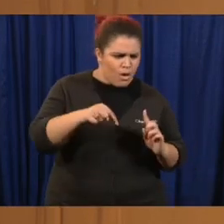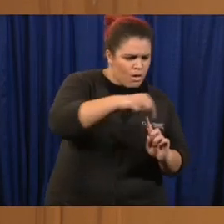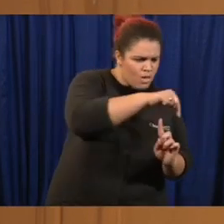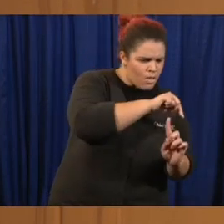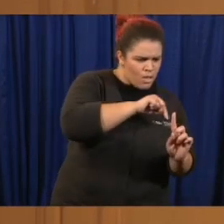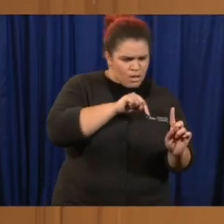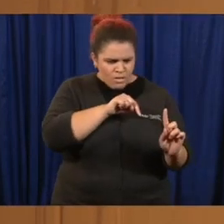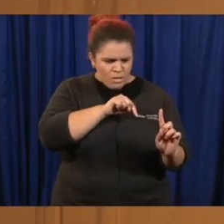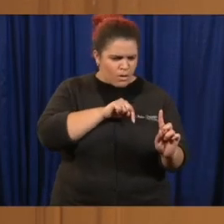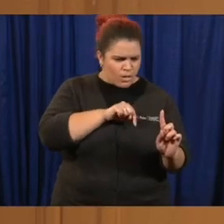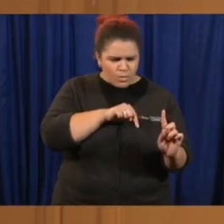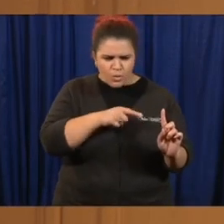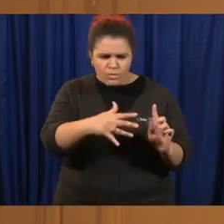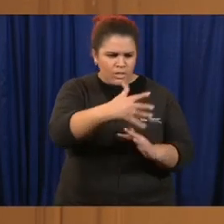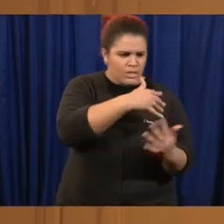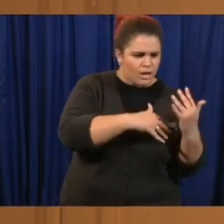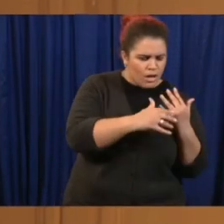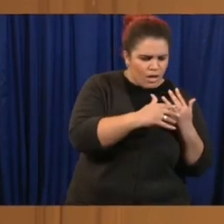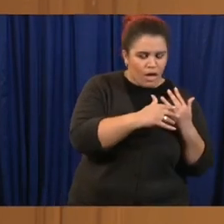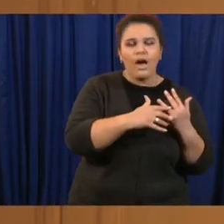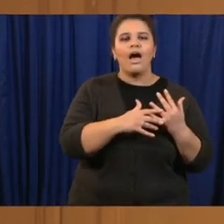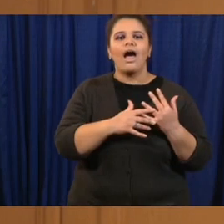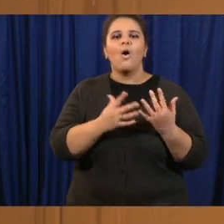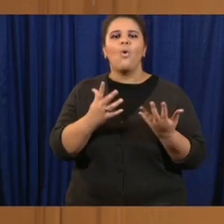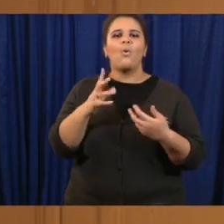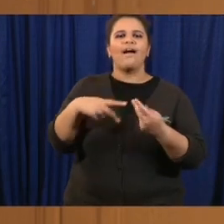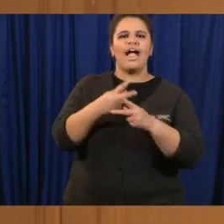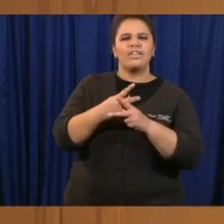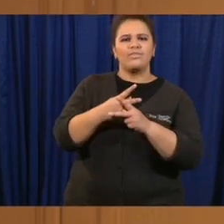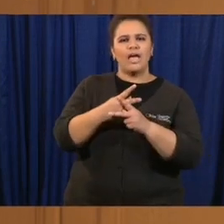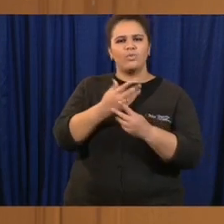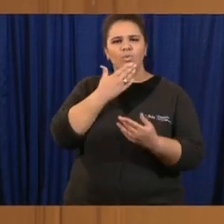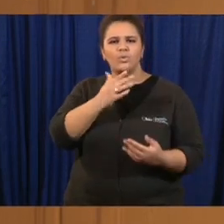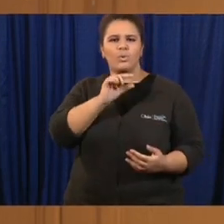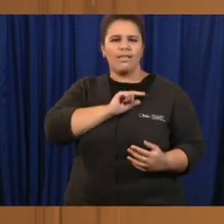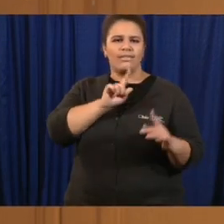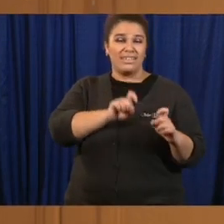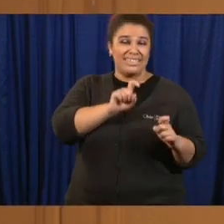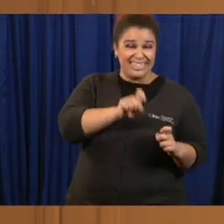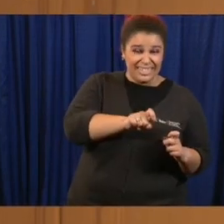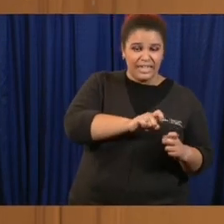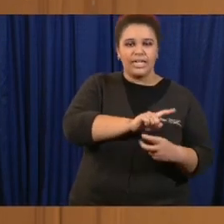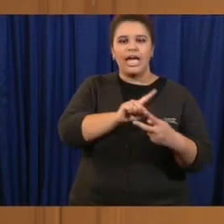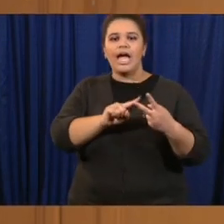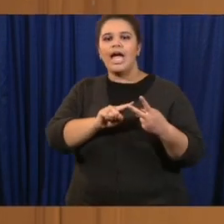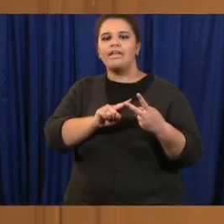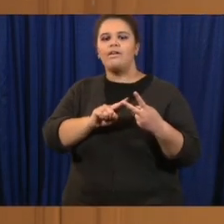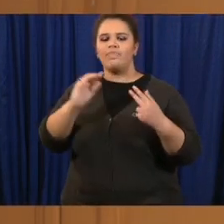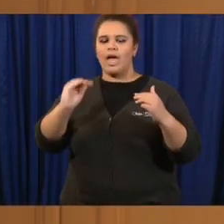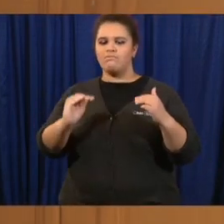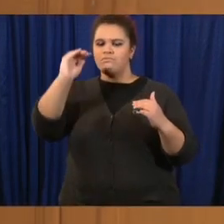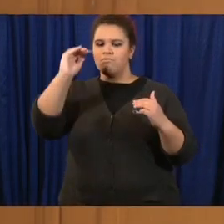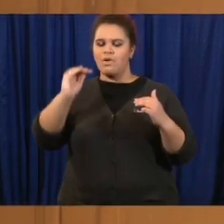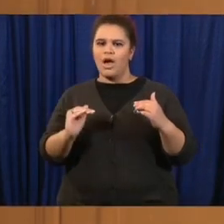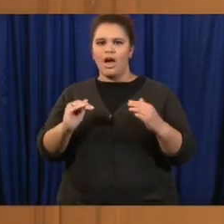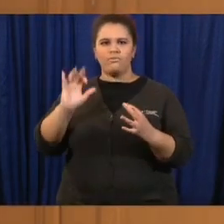Hi, this is Jessie Balmert with the Inquirer. My question's probably for Dr. Acton. I suppose hi